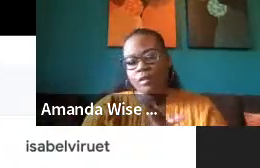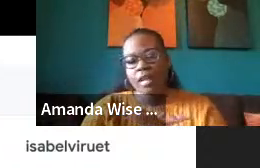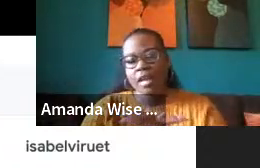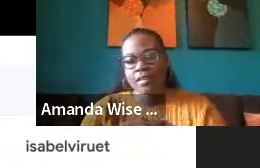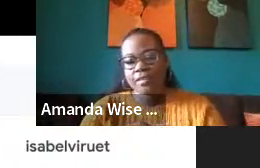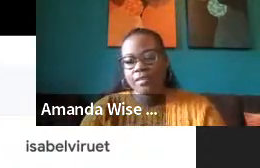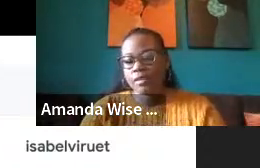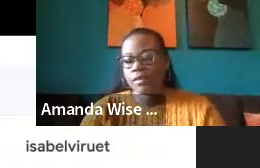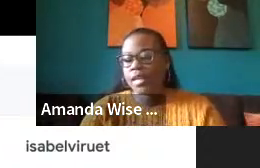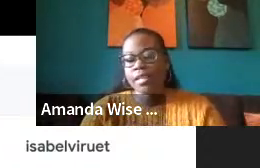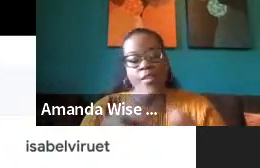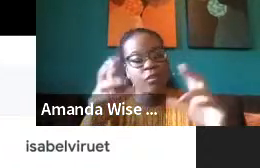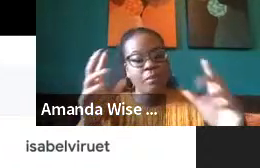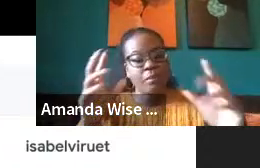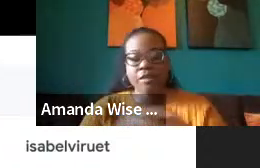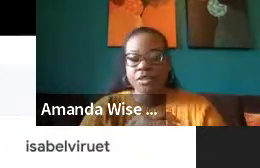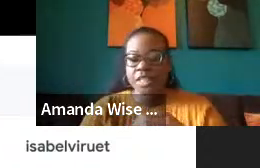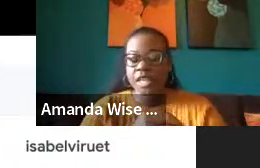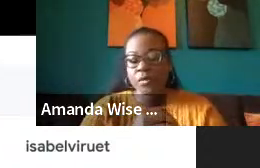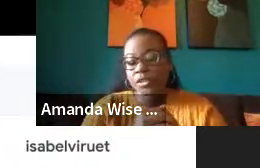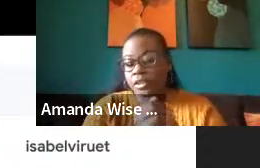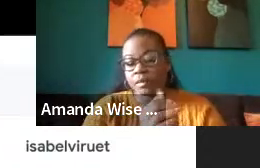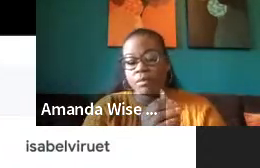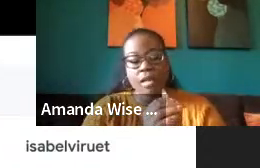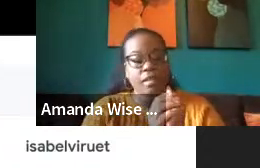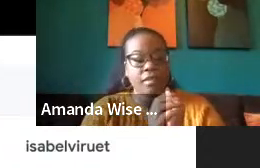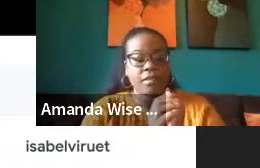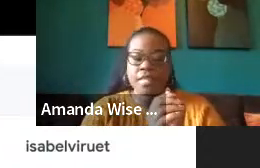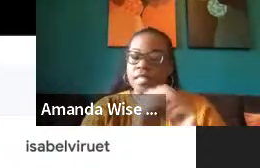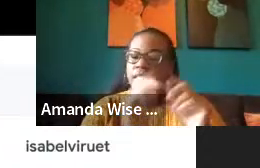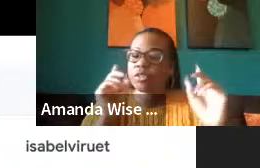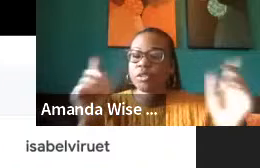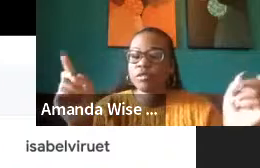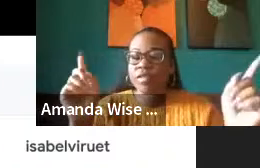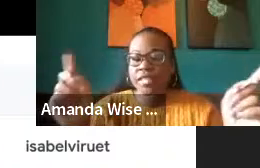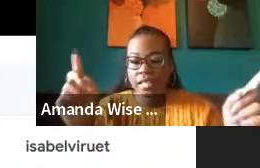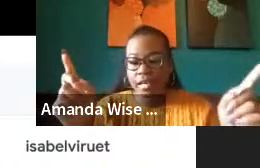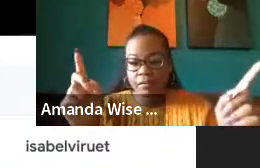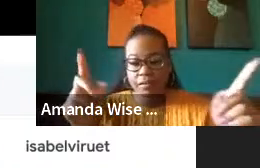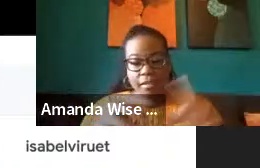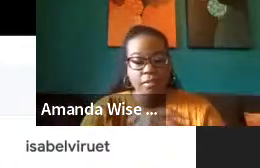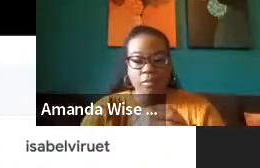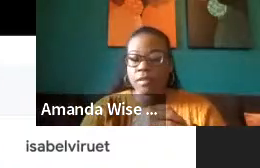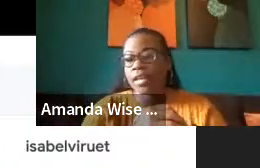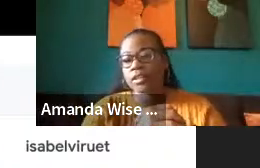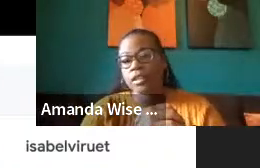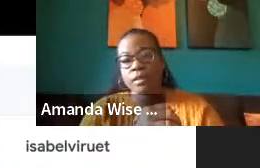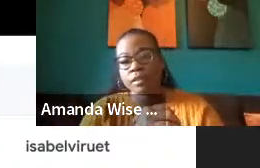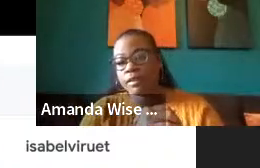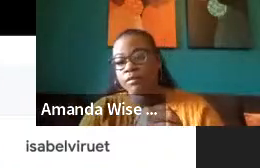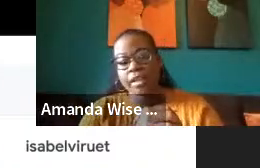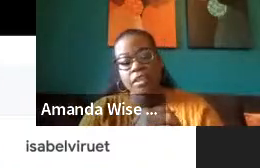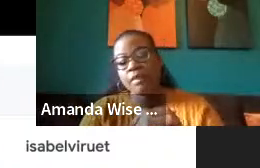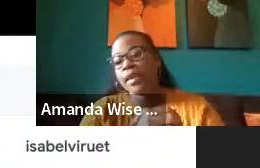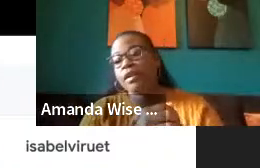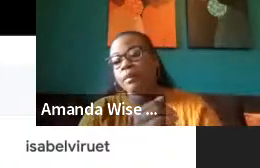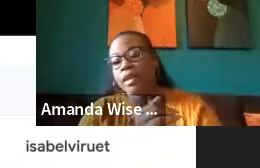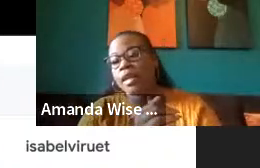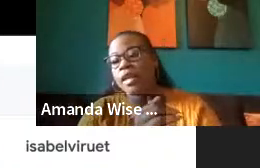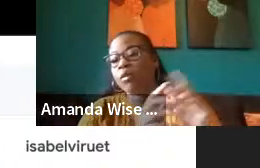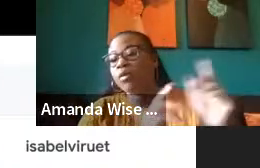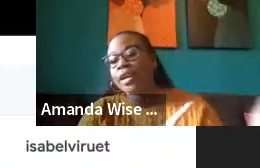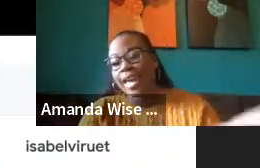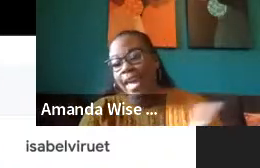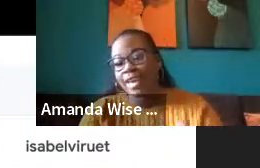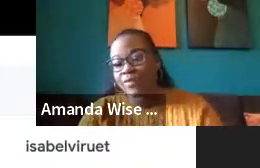only $12, okay? That's one bottle of Shea Moisture products. That's 2 venti coffees. Well, actually, with the inflation, it may only